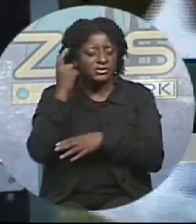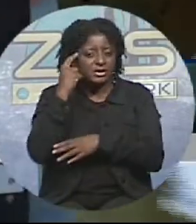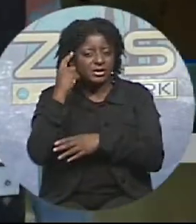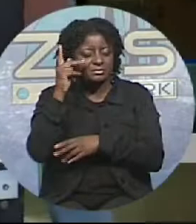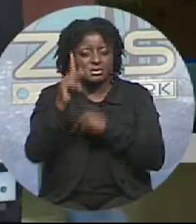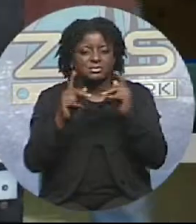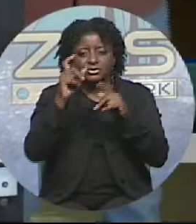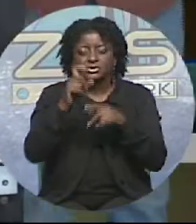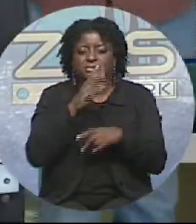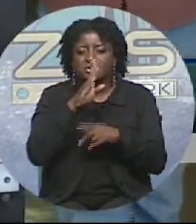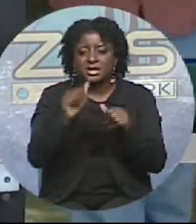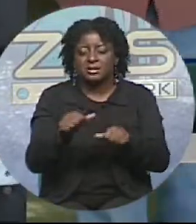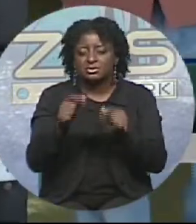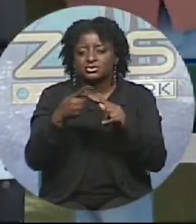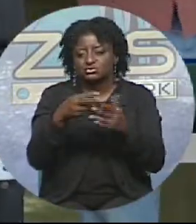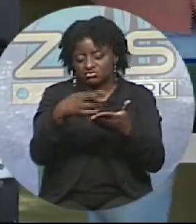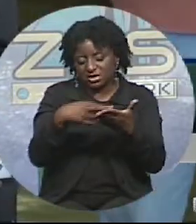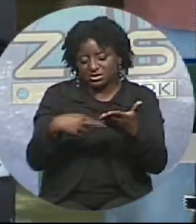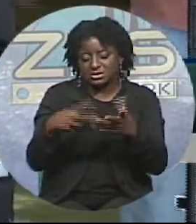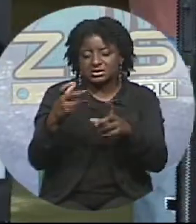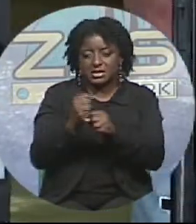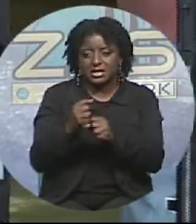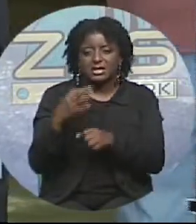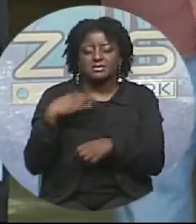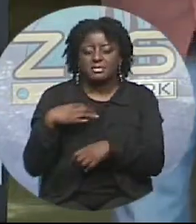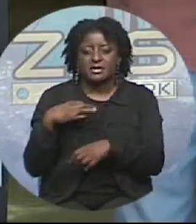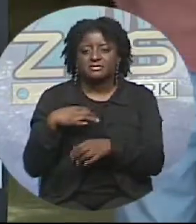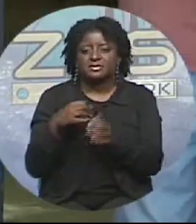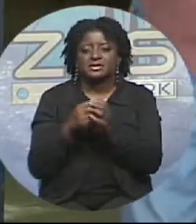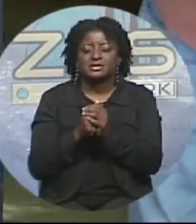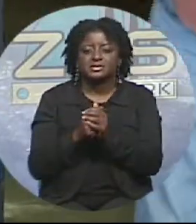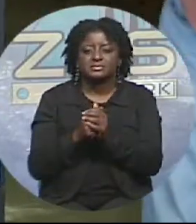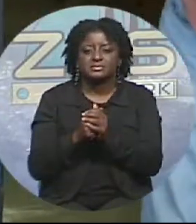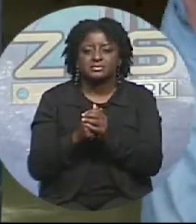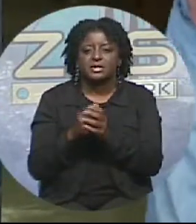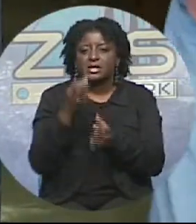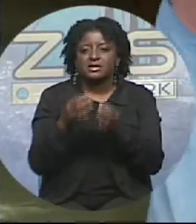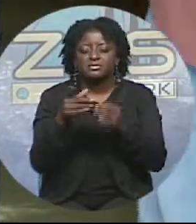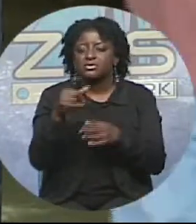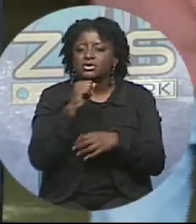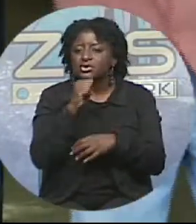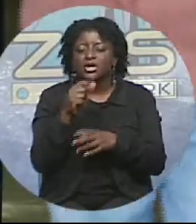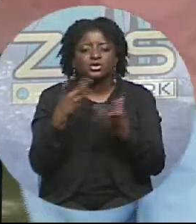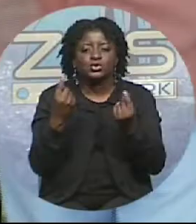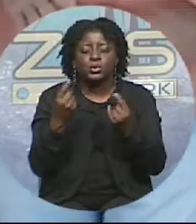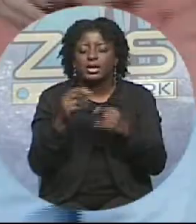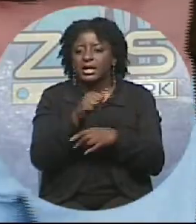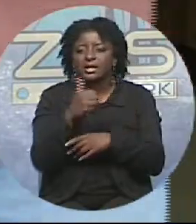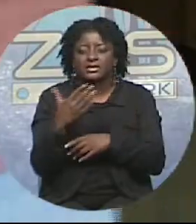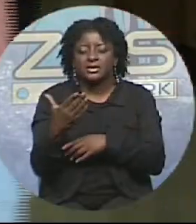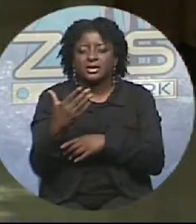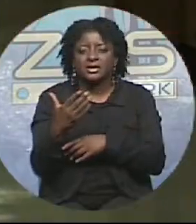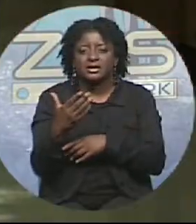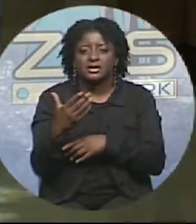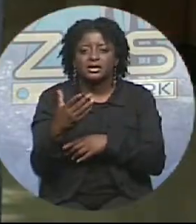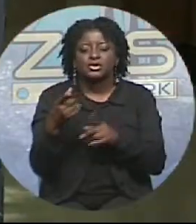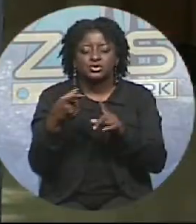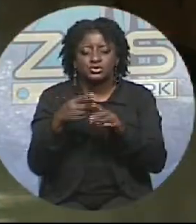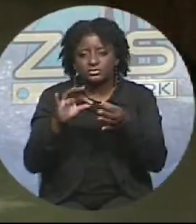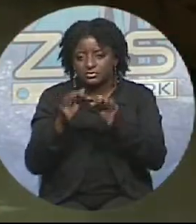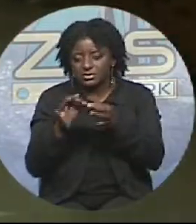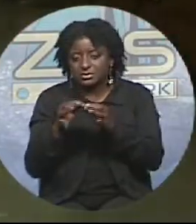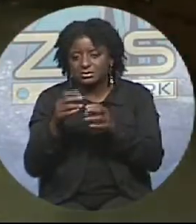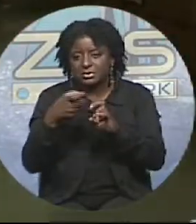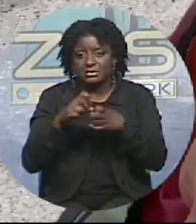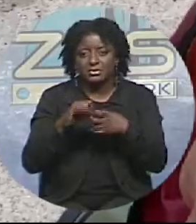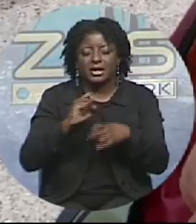It's like calling the fire engine, but you start the fire. You understand? If you don't know that they have the resolve to a problem, I don't think the government should